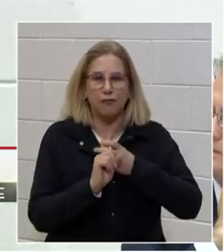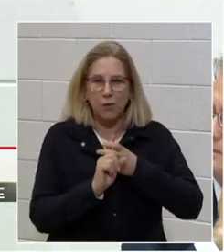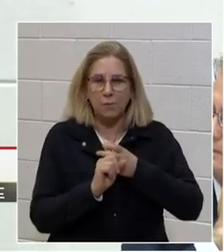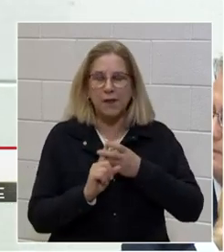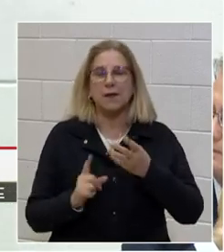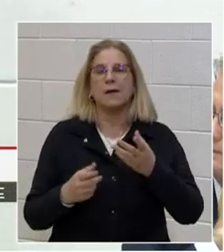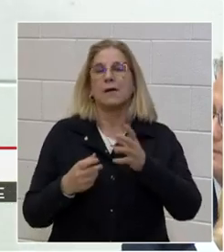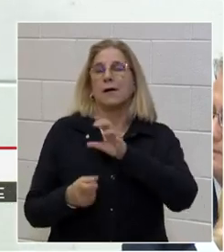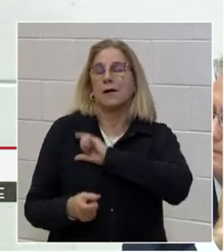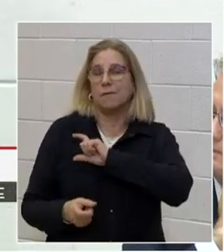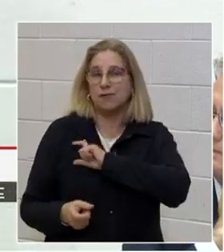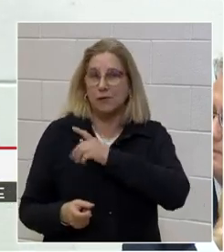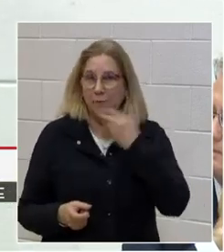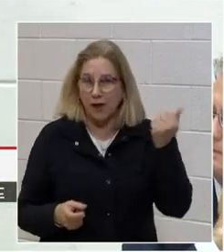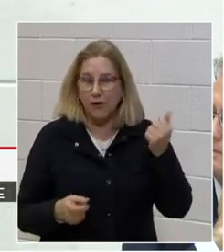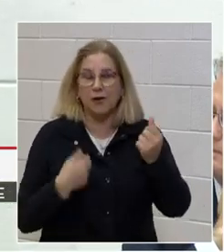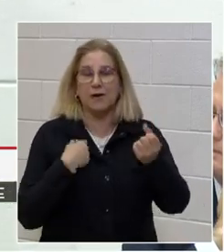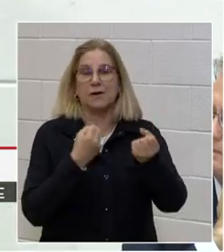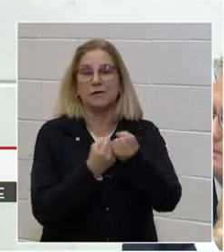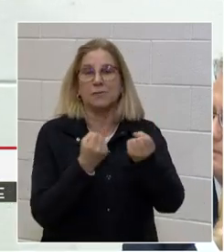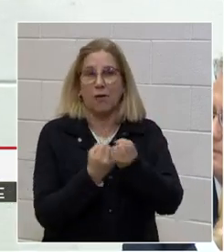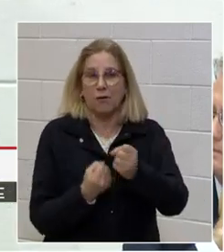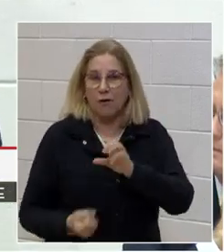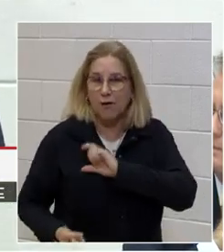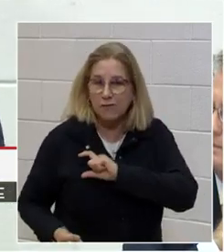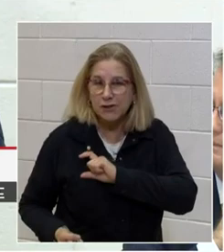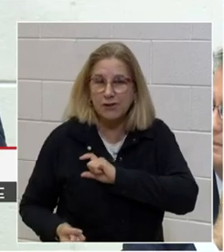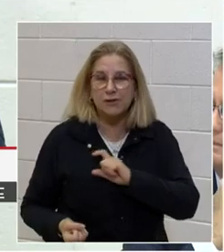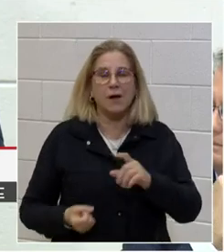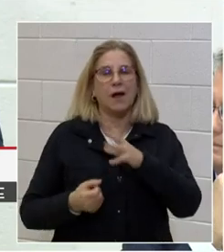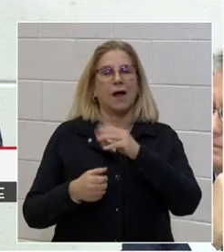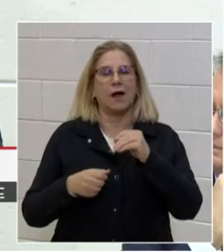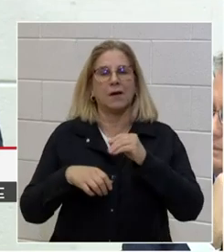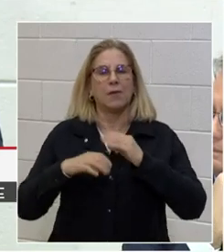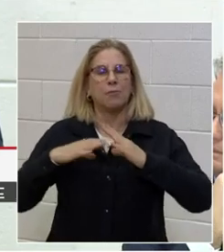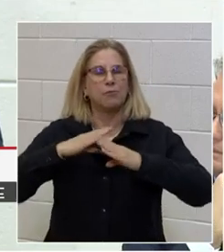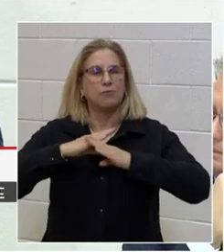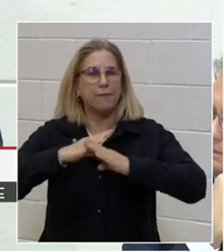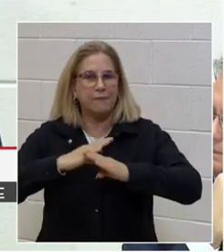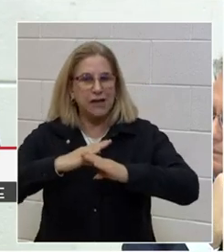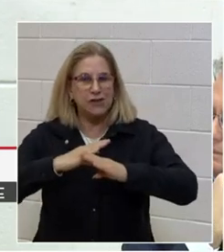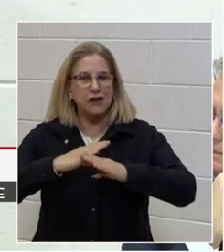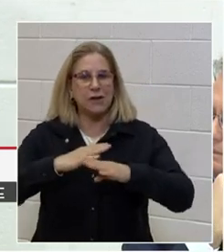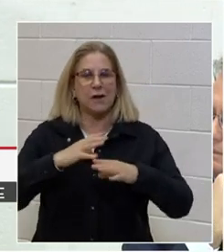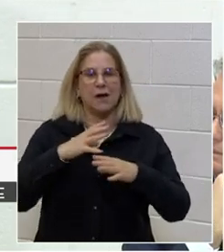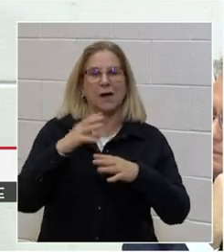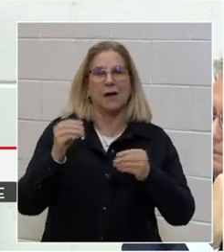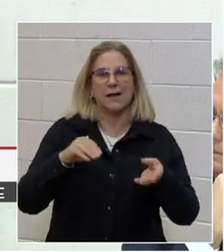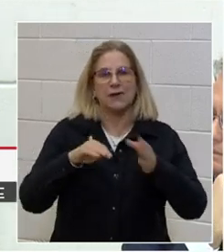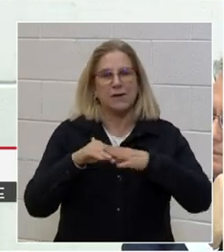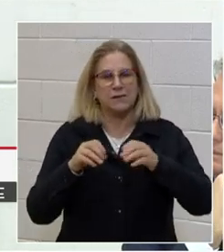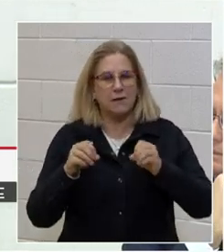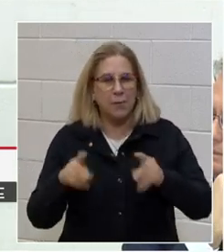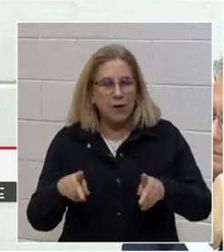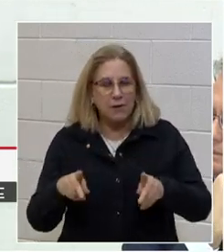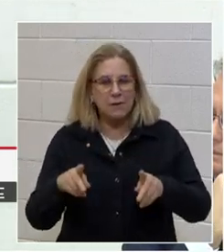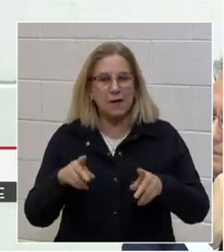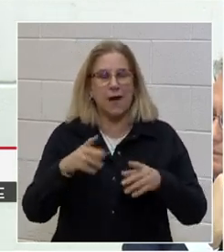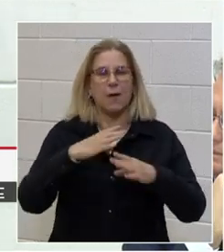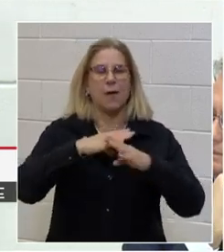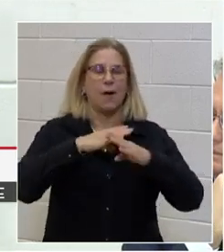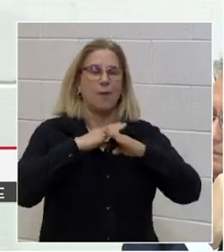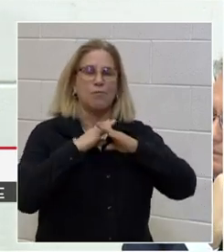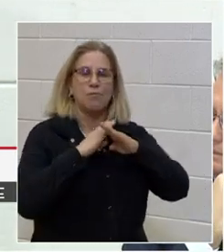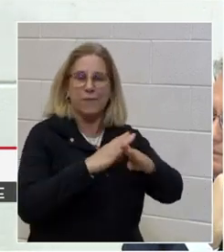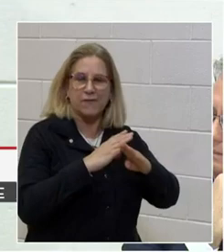officers, working on prevention and opportunity throughout our city to prevent crime and give our residents